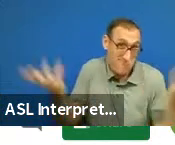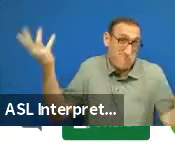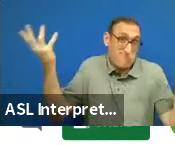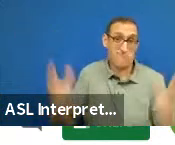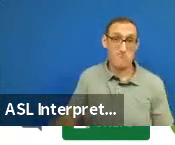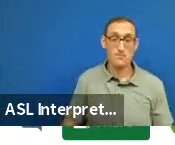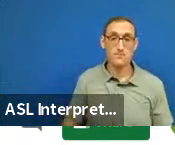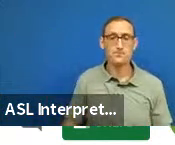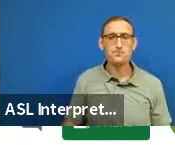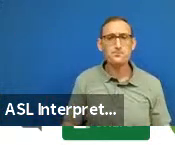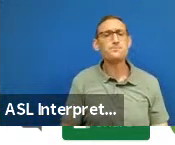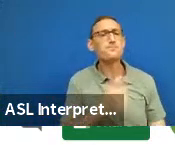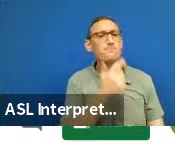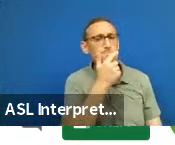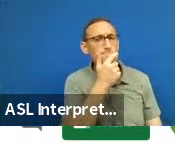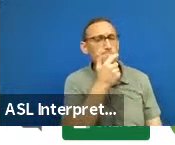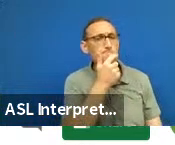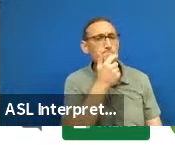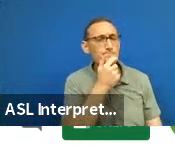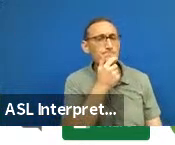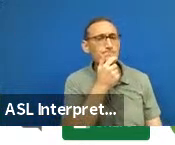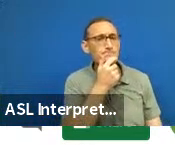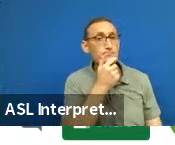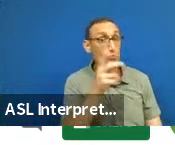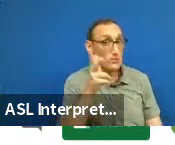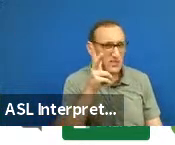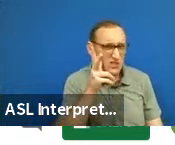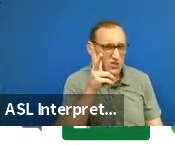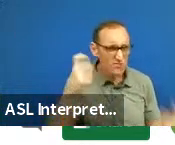you hear me? Can you all hear me?